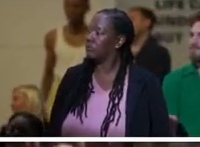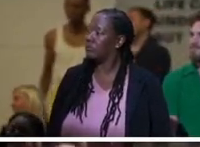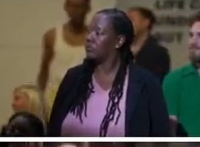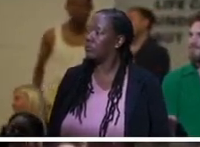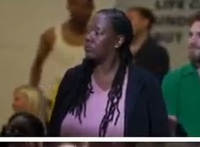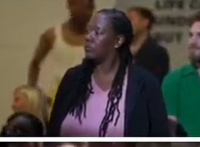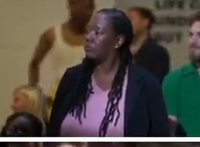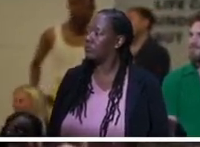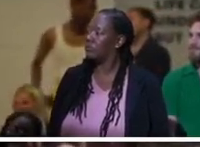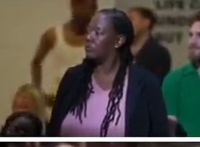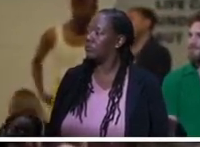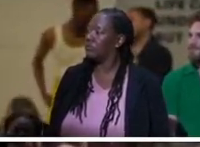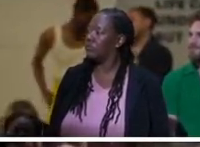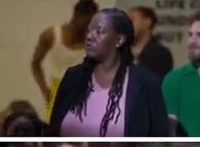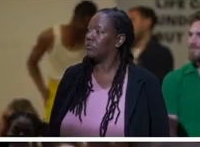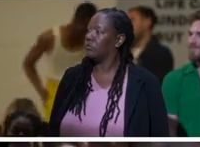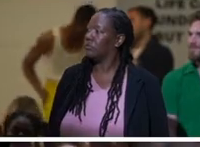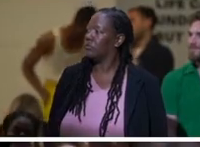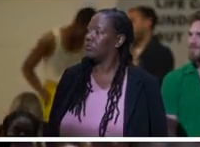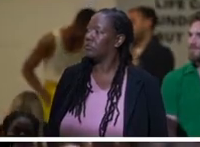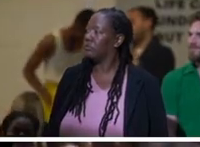legendary, legendary. But I really wanna be.